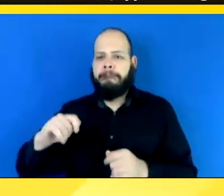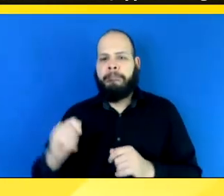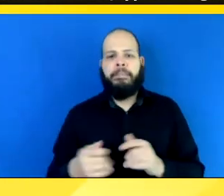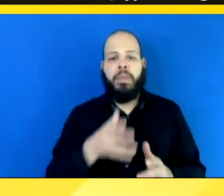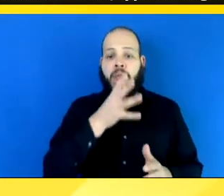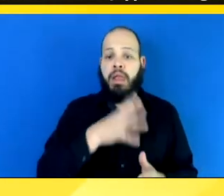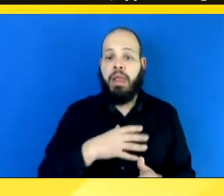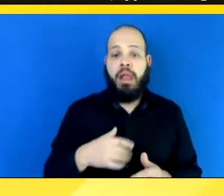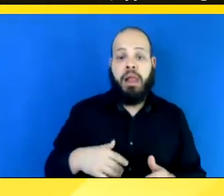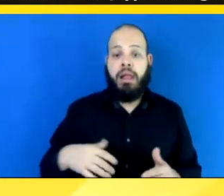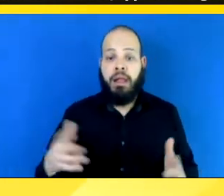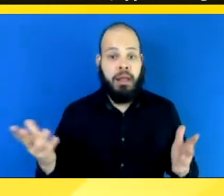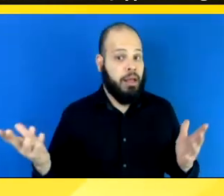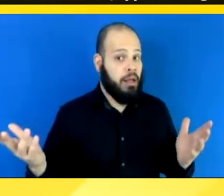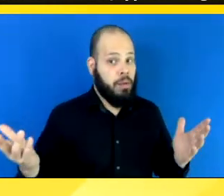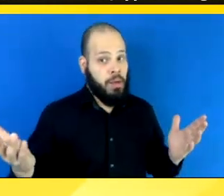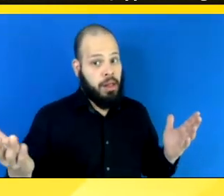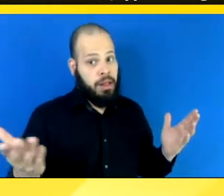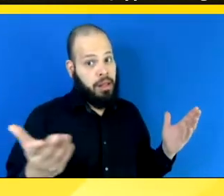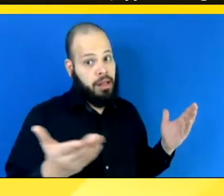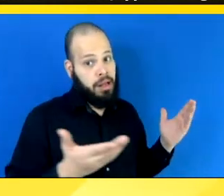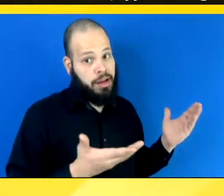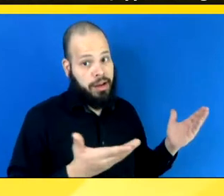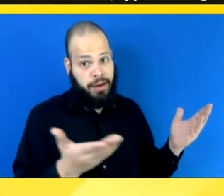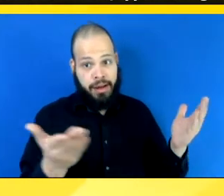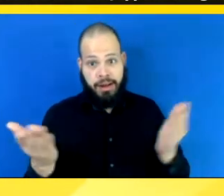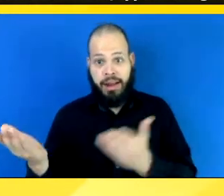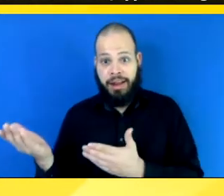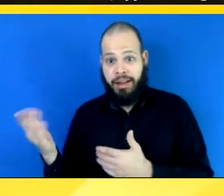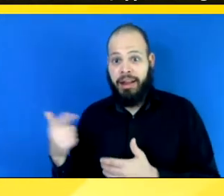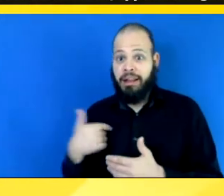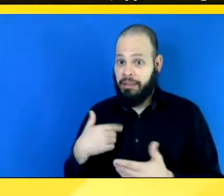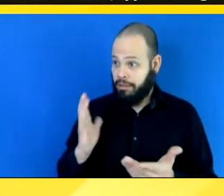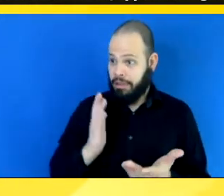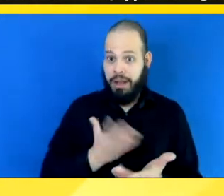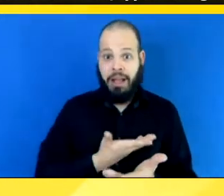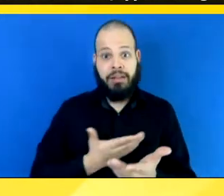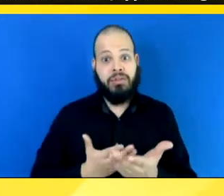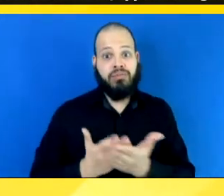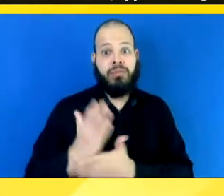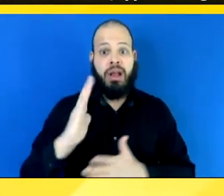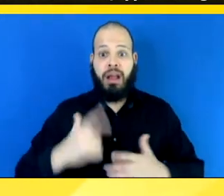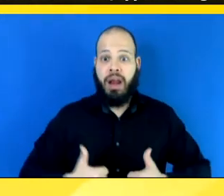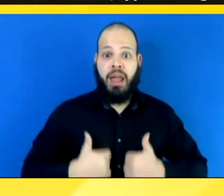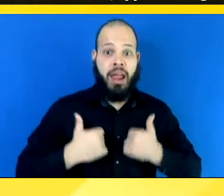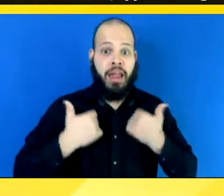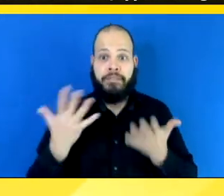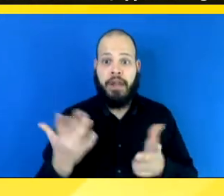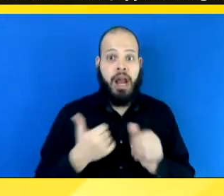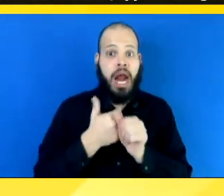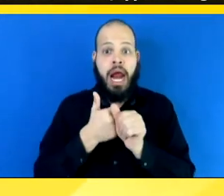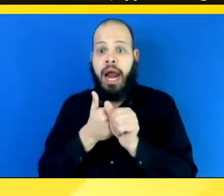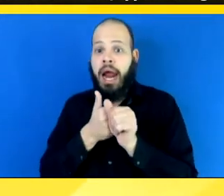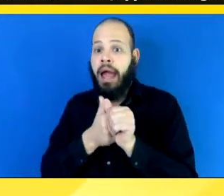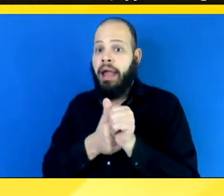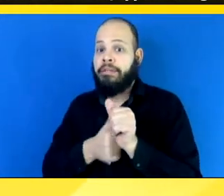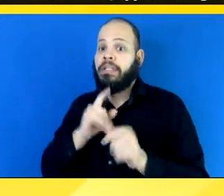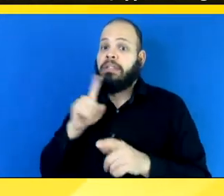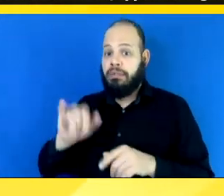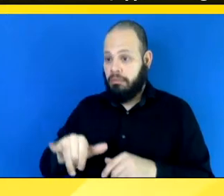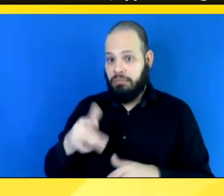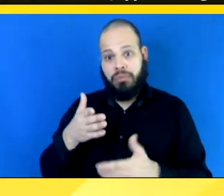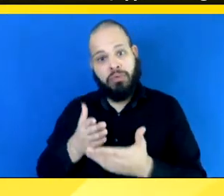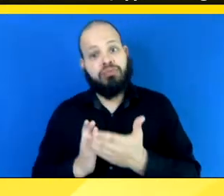everybody's got a right to live singing. Everybody's got a right to